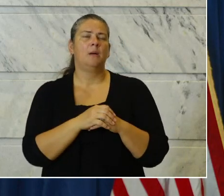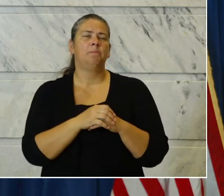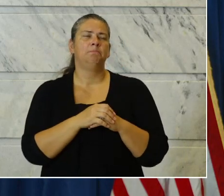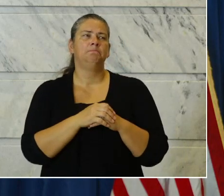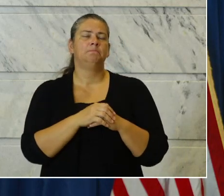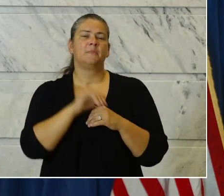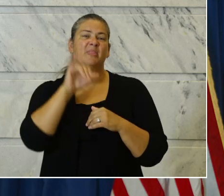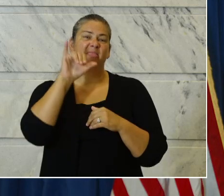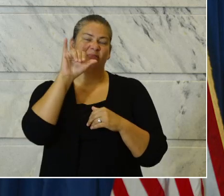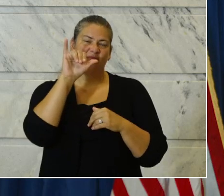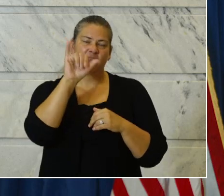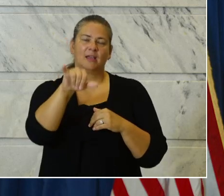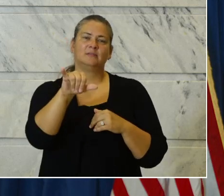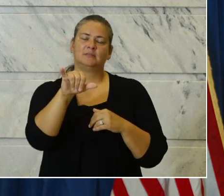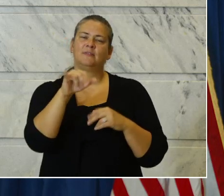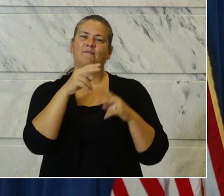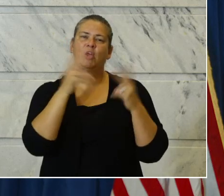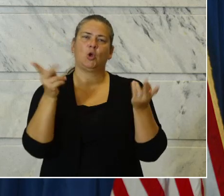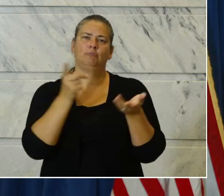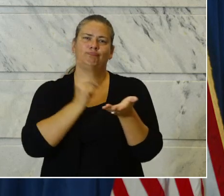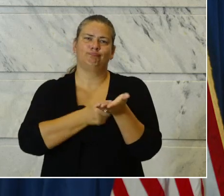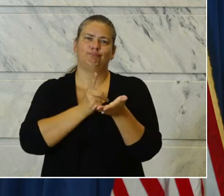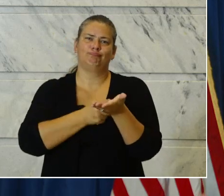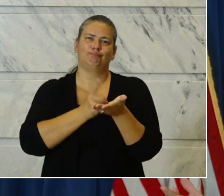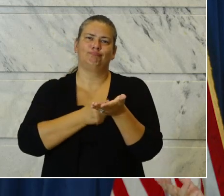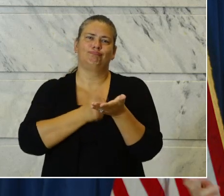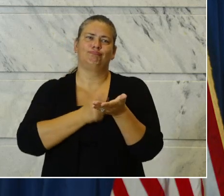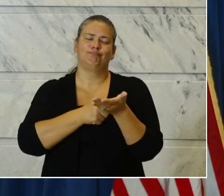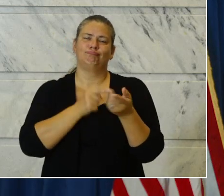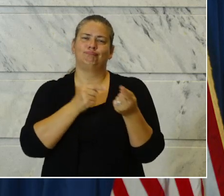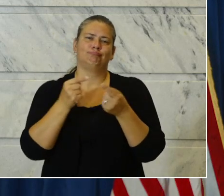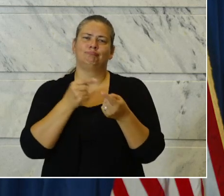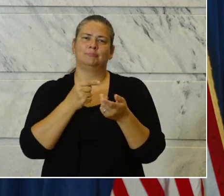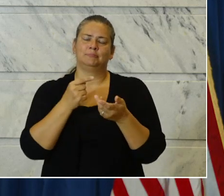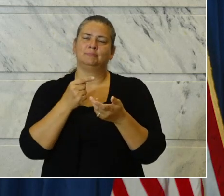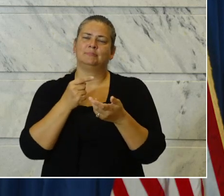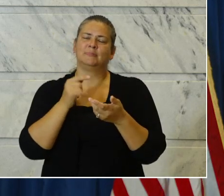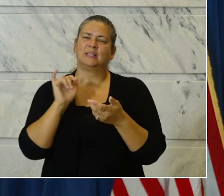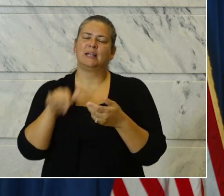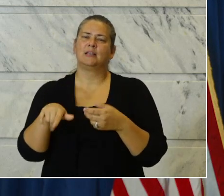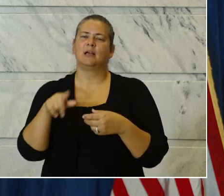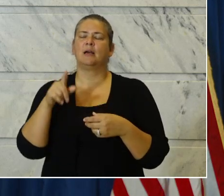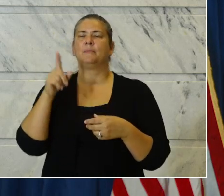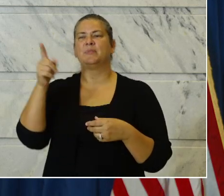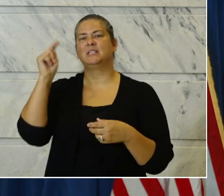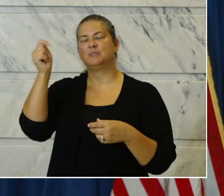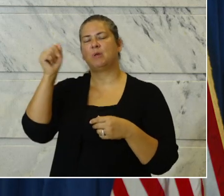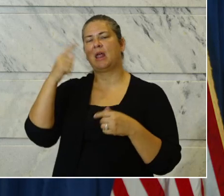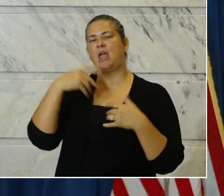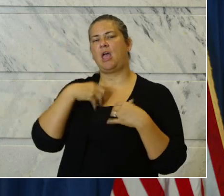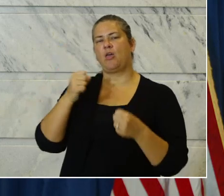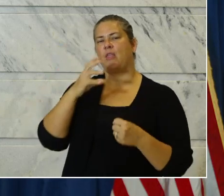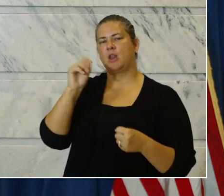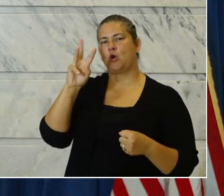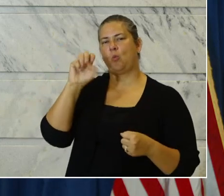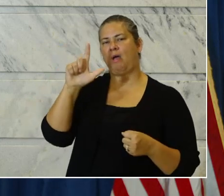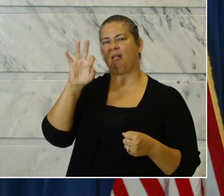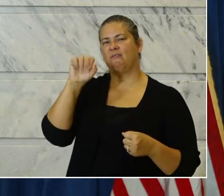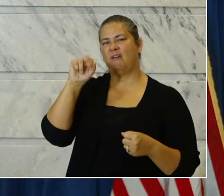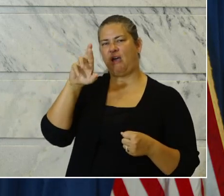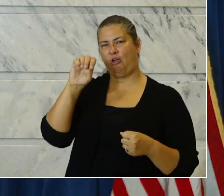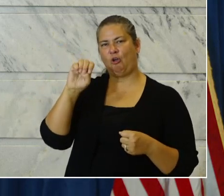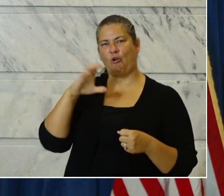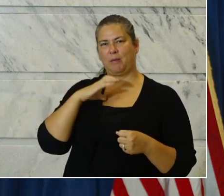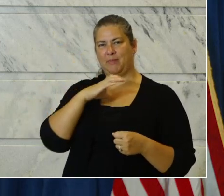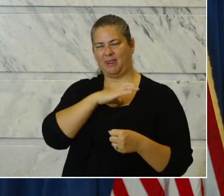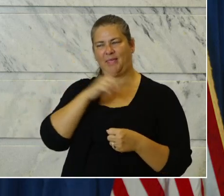has obviously been a very controversial piece. I think there was testimony at Health and Welfare today around long-term care. And what I want to say